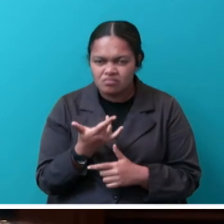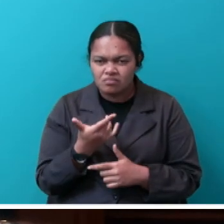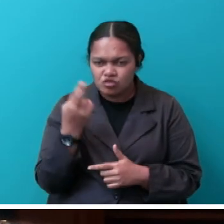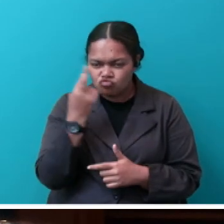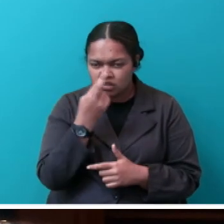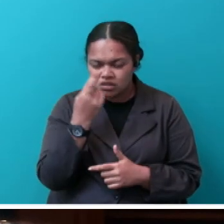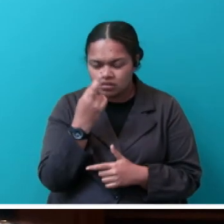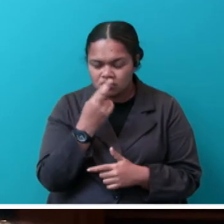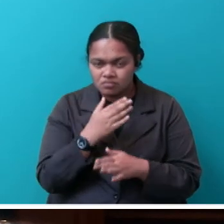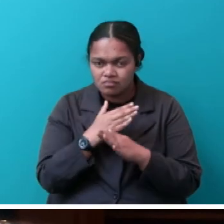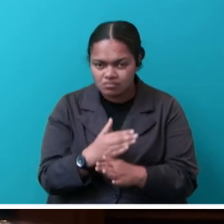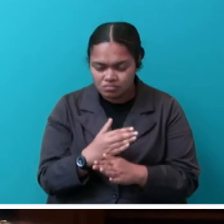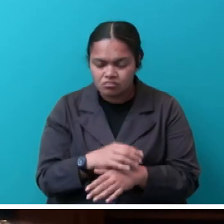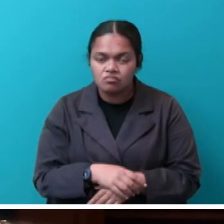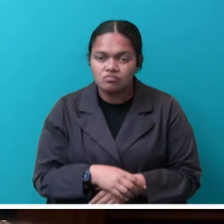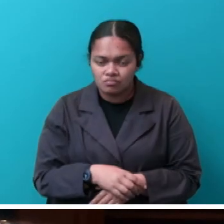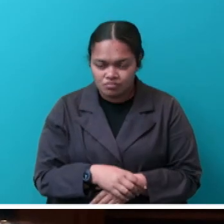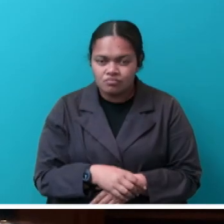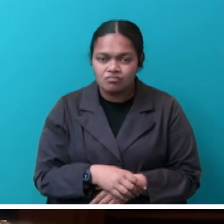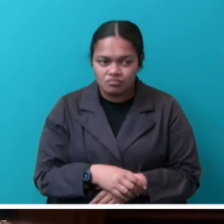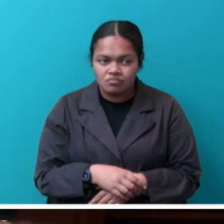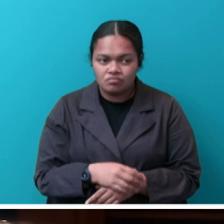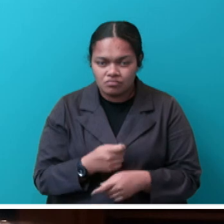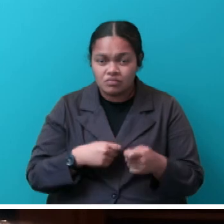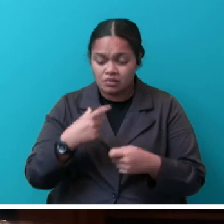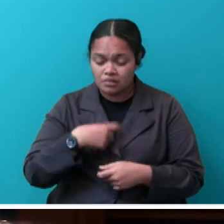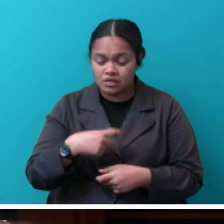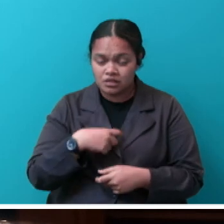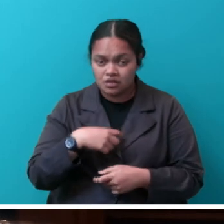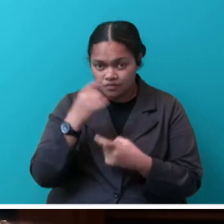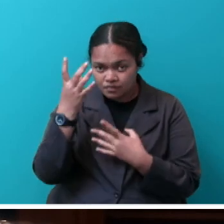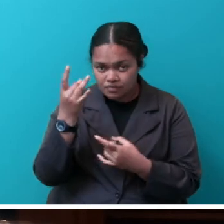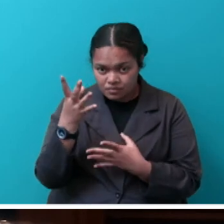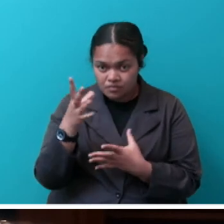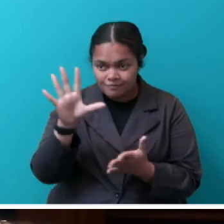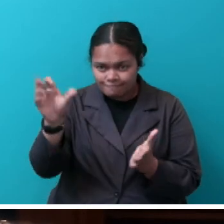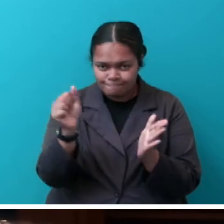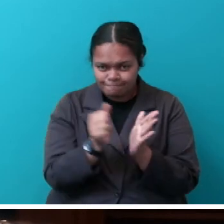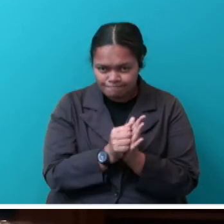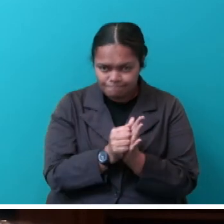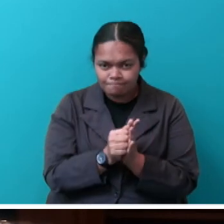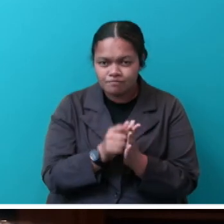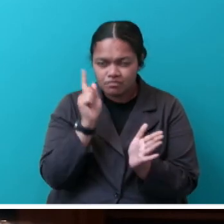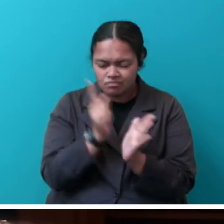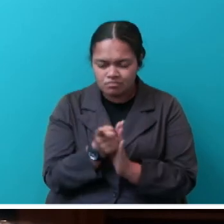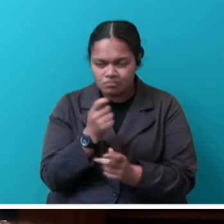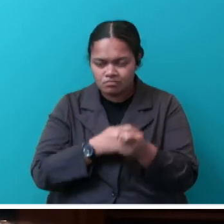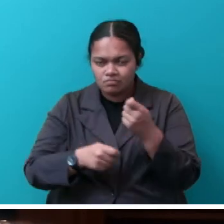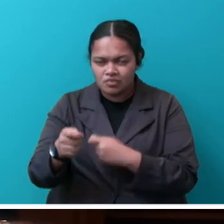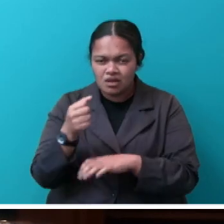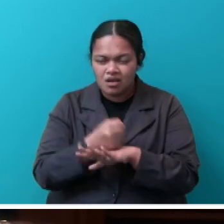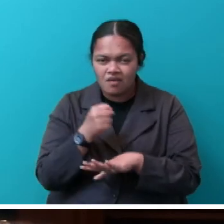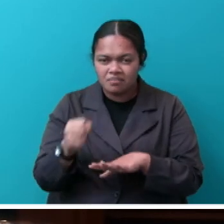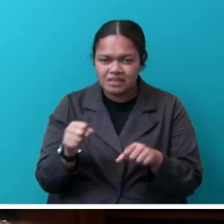Encryption and secure transmission. All personal data is encrypted and securely transmitted to government